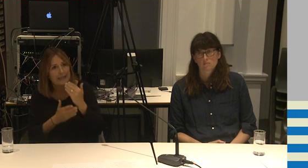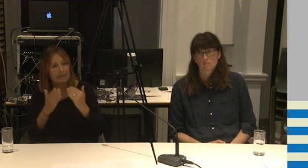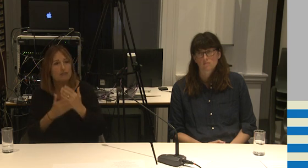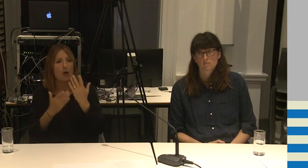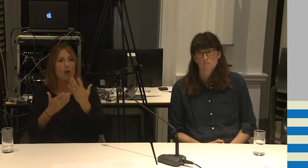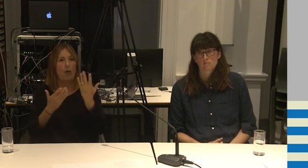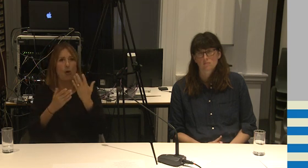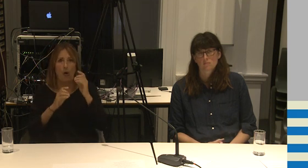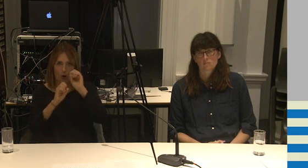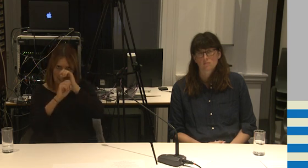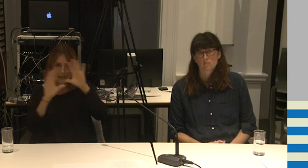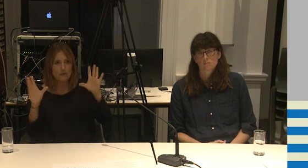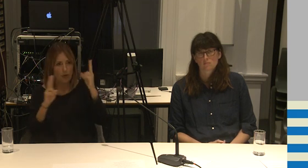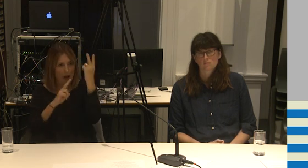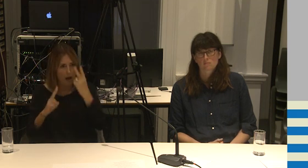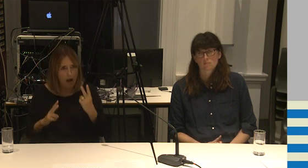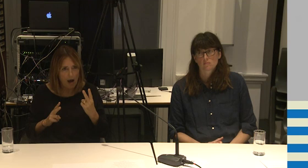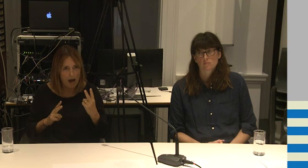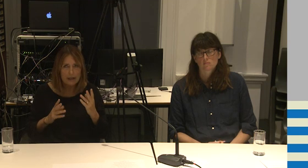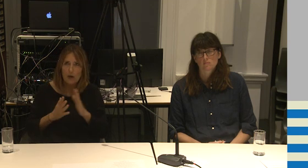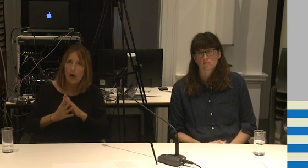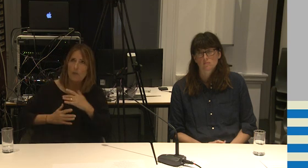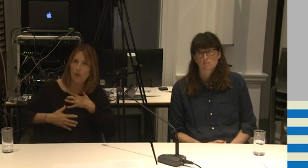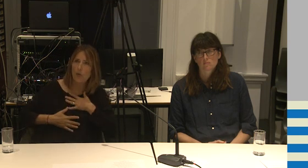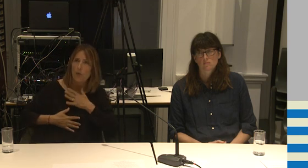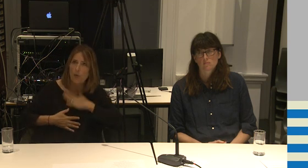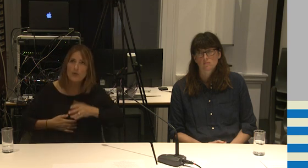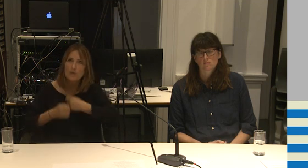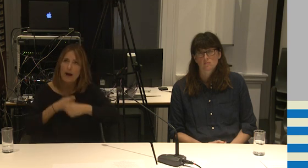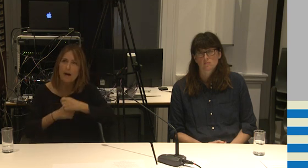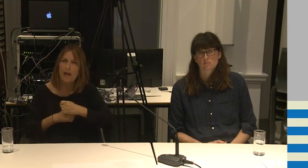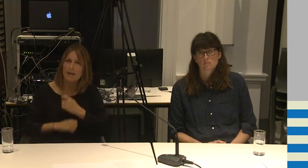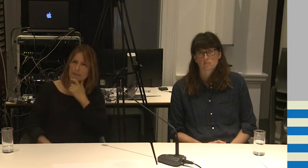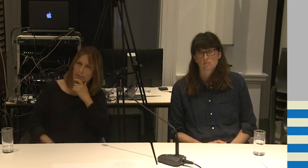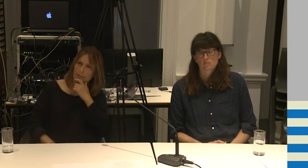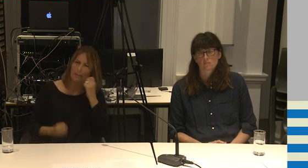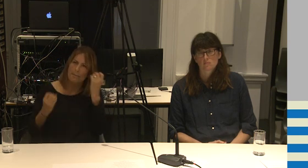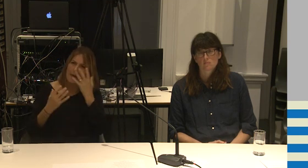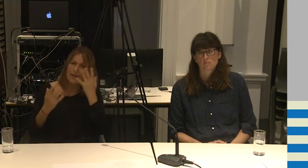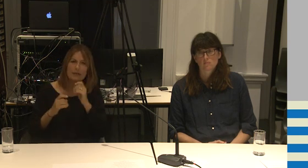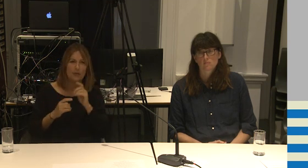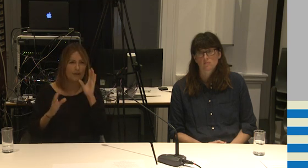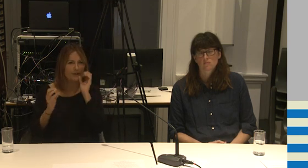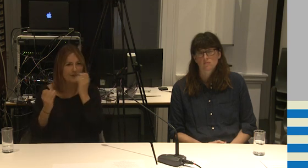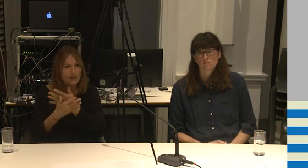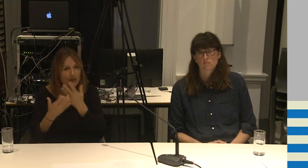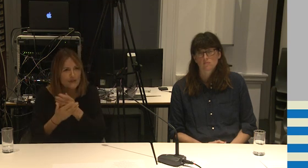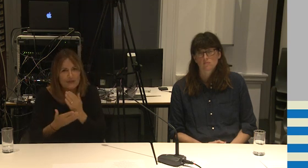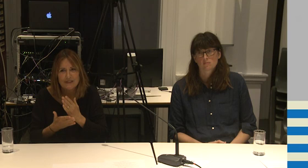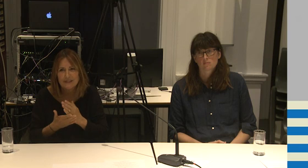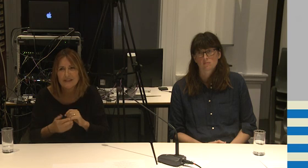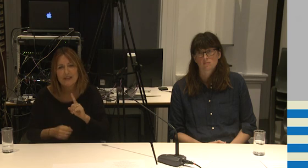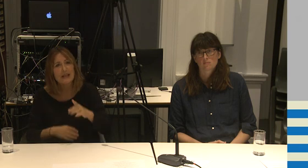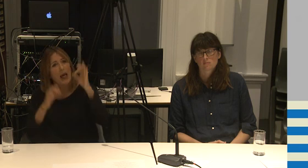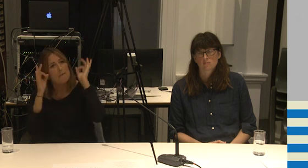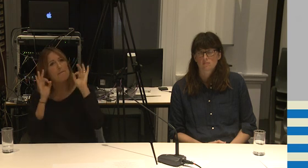of maverick spirit, and we all want to be baffled and confused about what this art means and things like that. And so it's almost a perfect